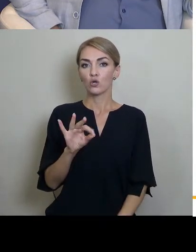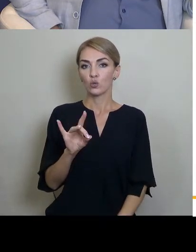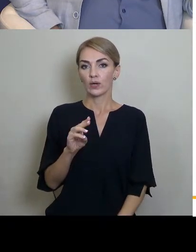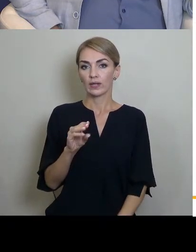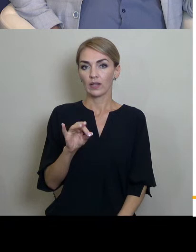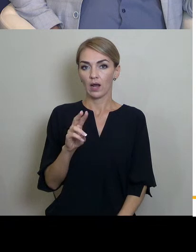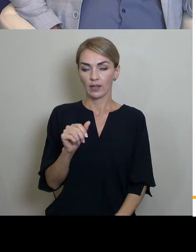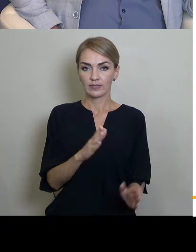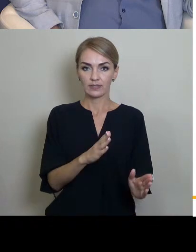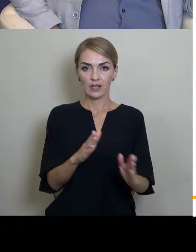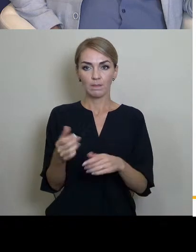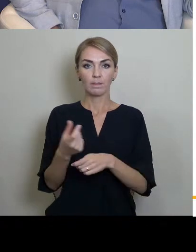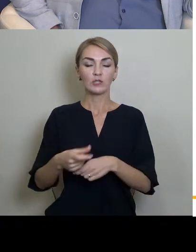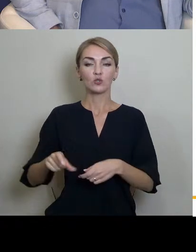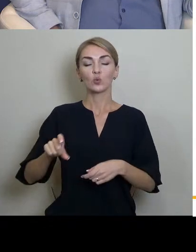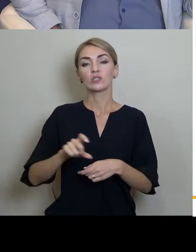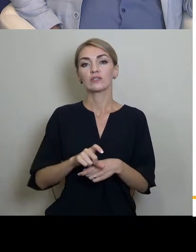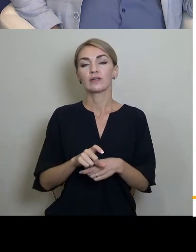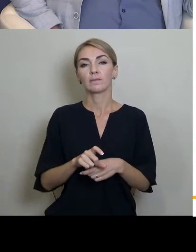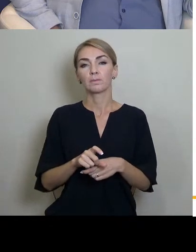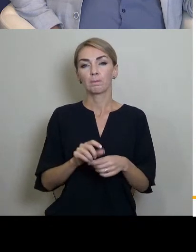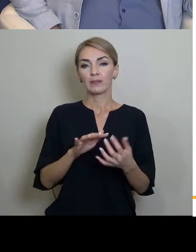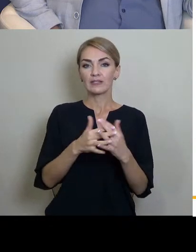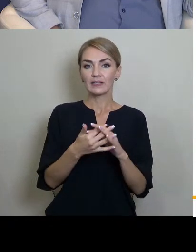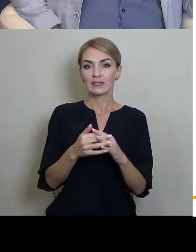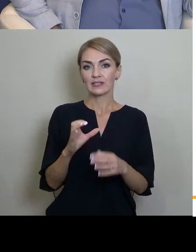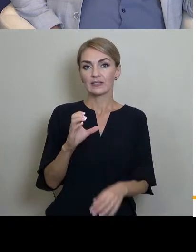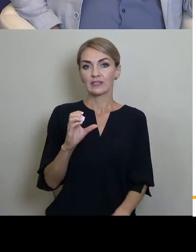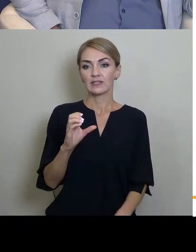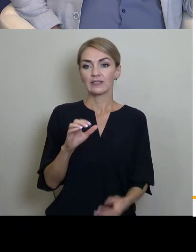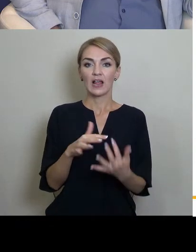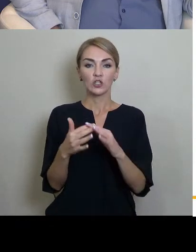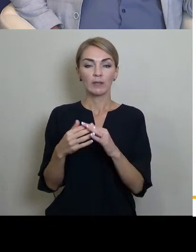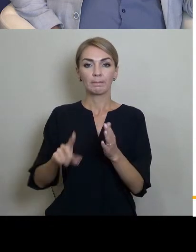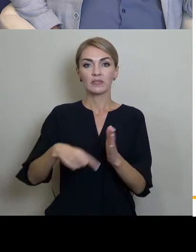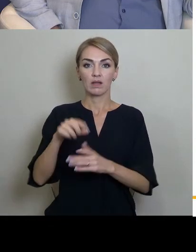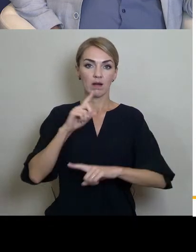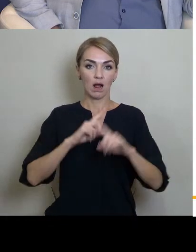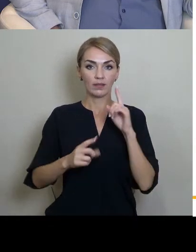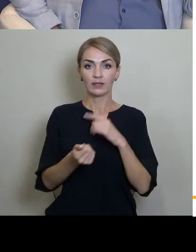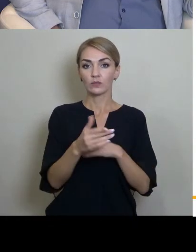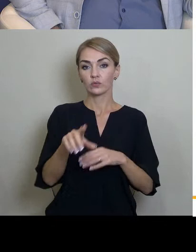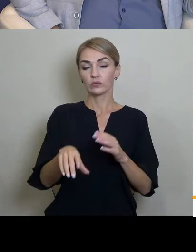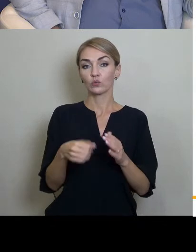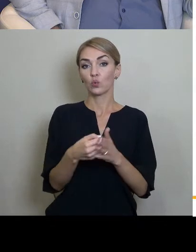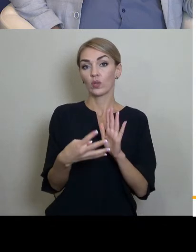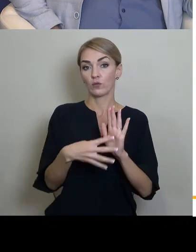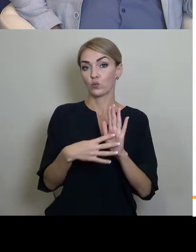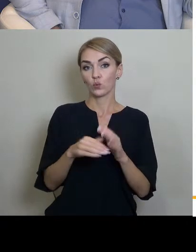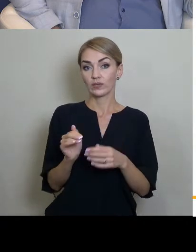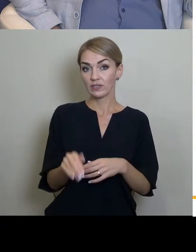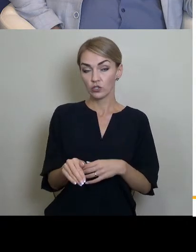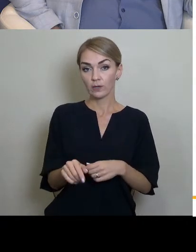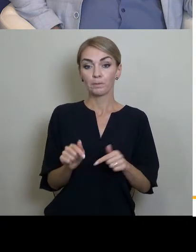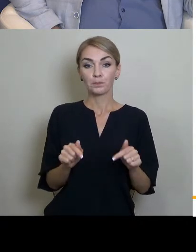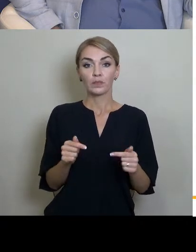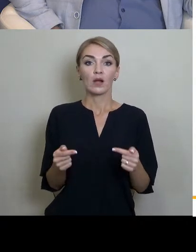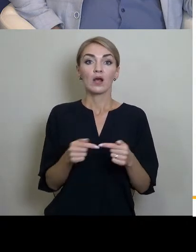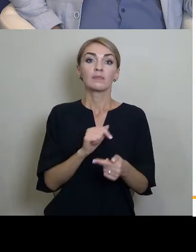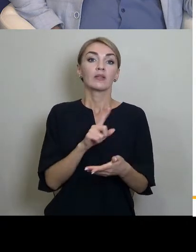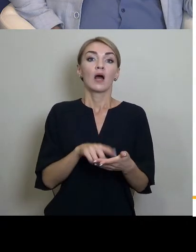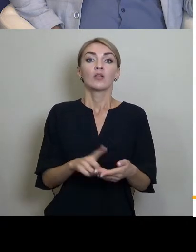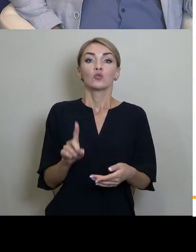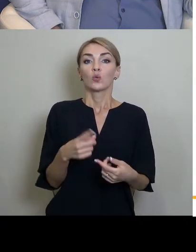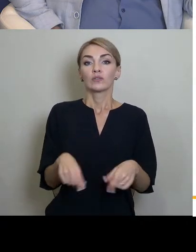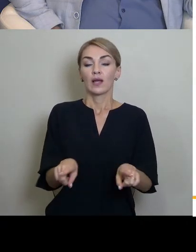majoritarian system of the relative majority in villages, town and city councils with